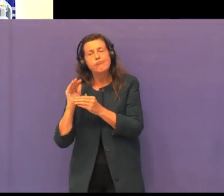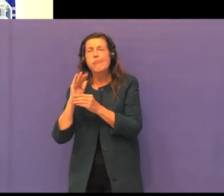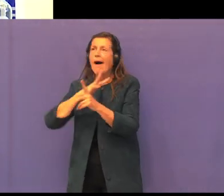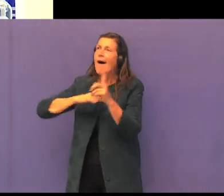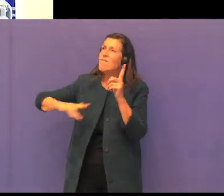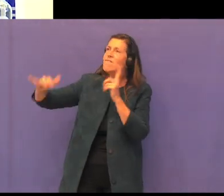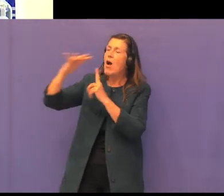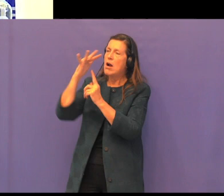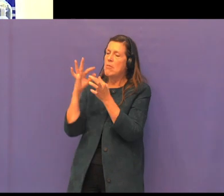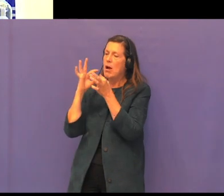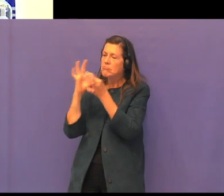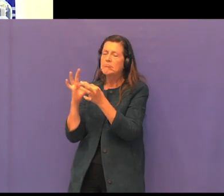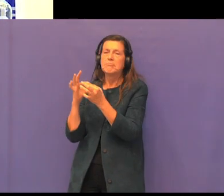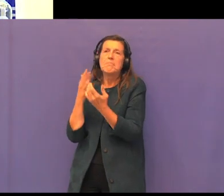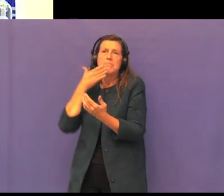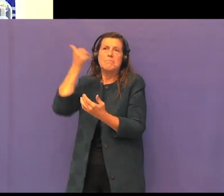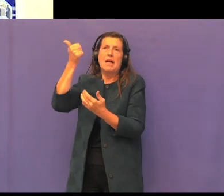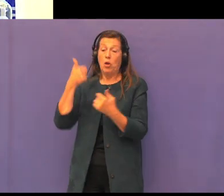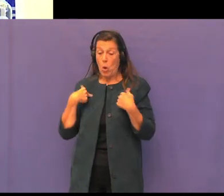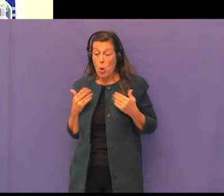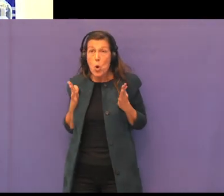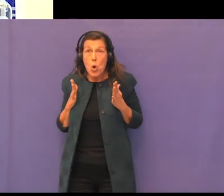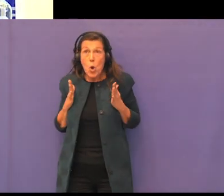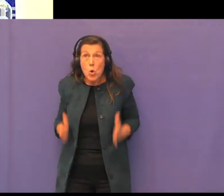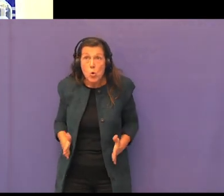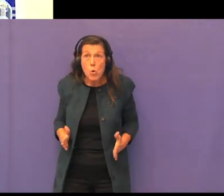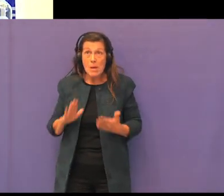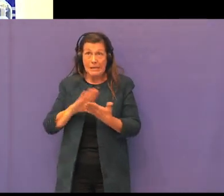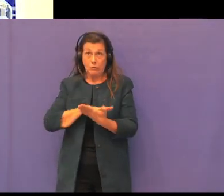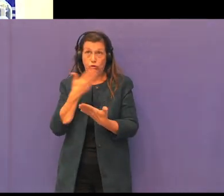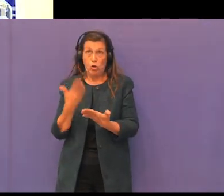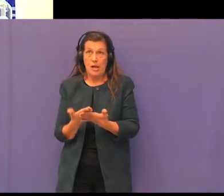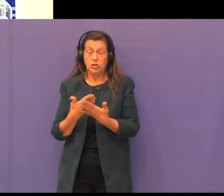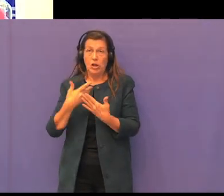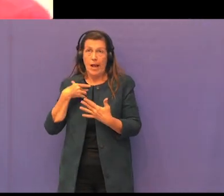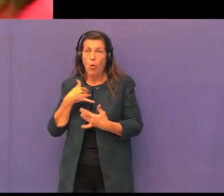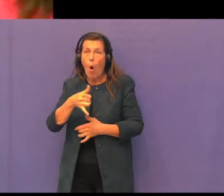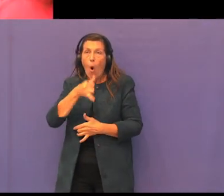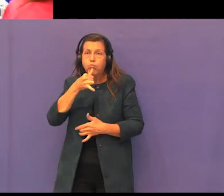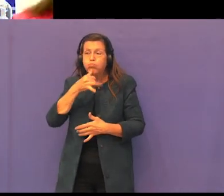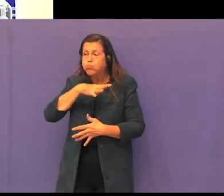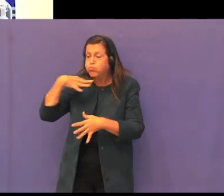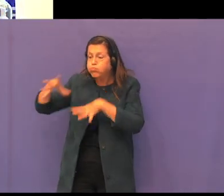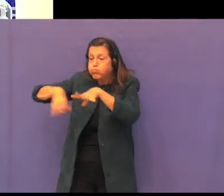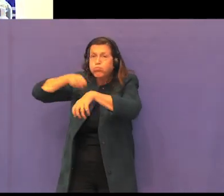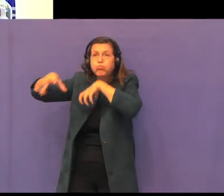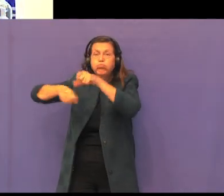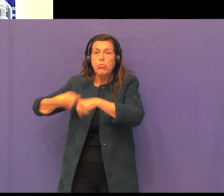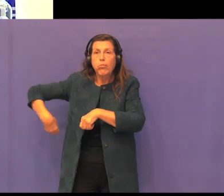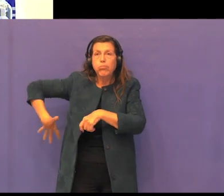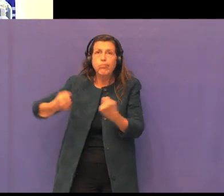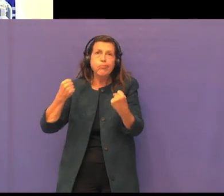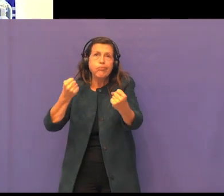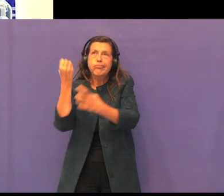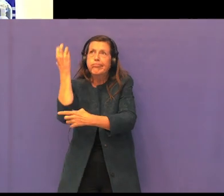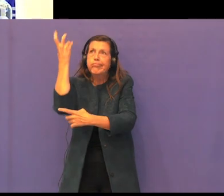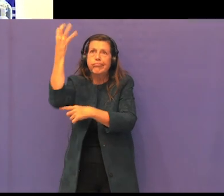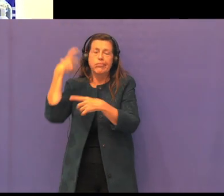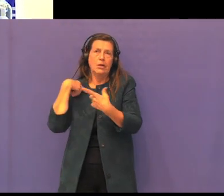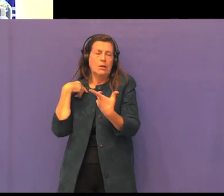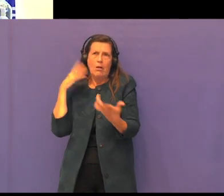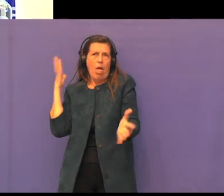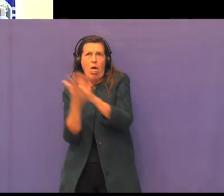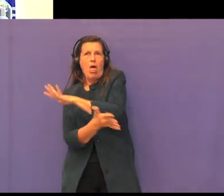obviously they're very interested to hear your point of view on that. Yeah, I mean, I think part of the difficulty in terms when we talk about machine translation